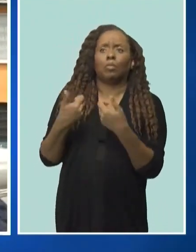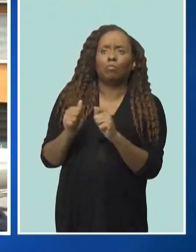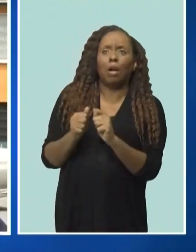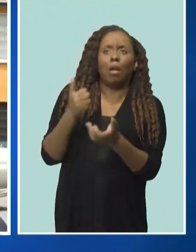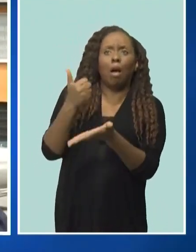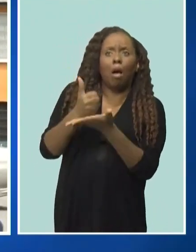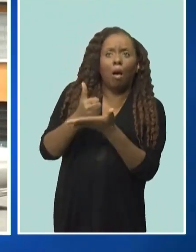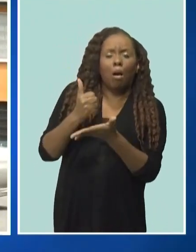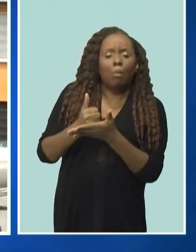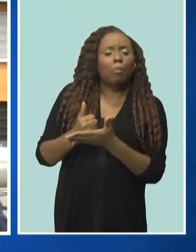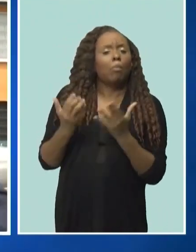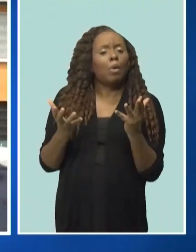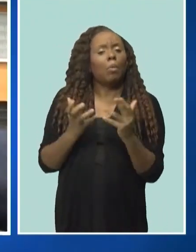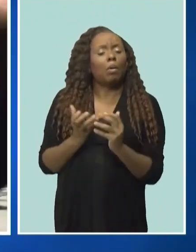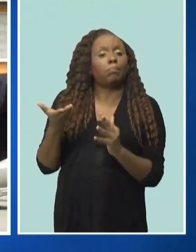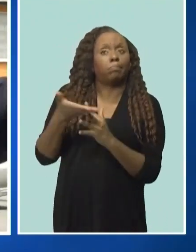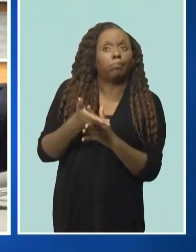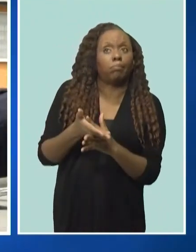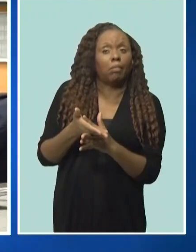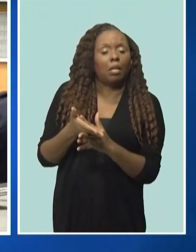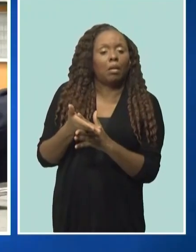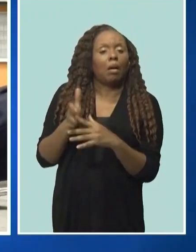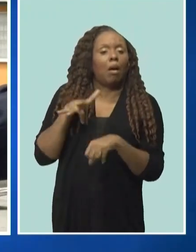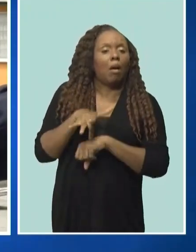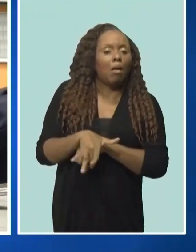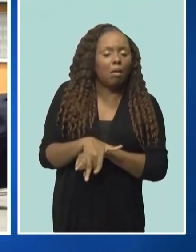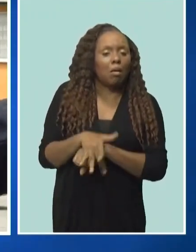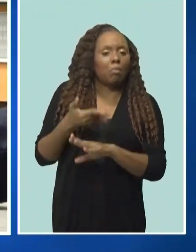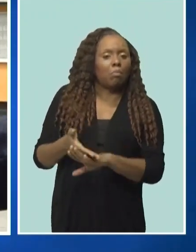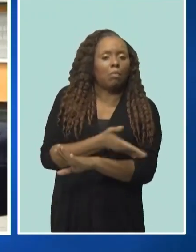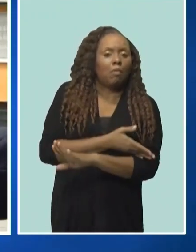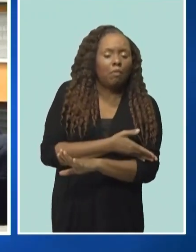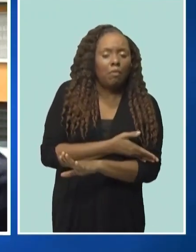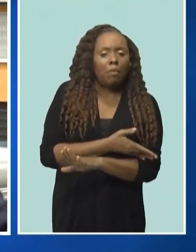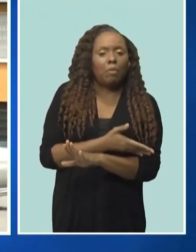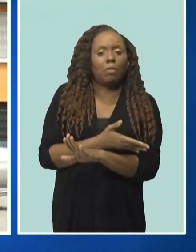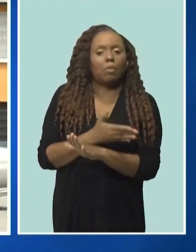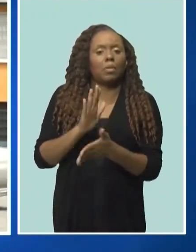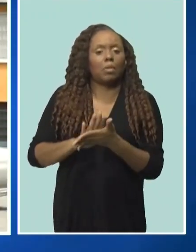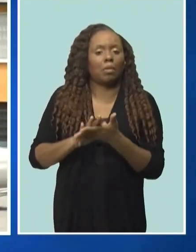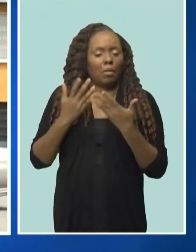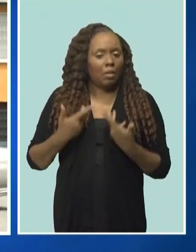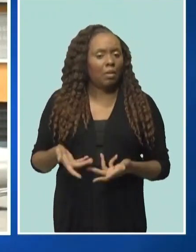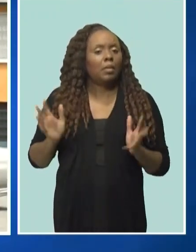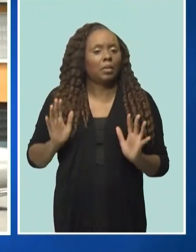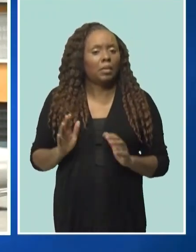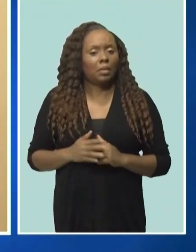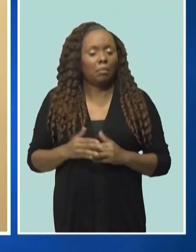to target them as early as possible before they come out of school.